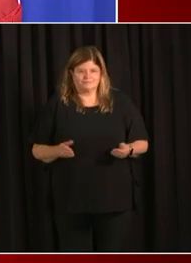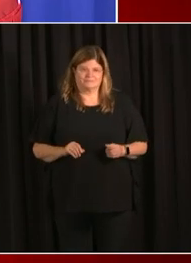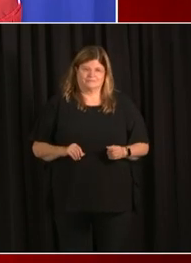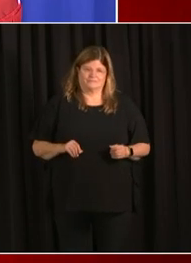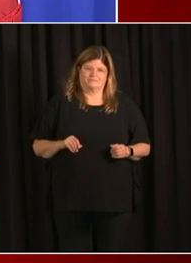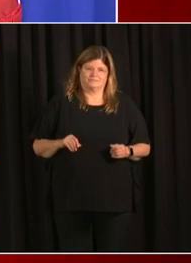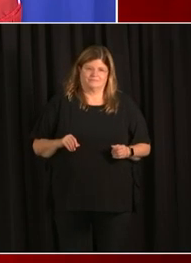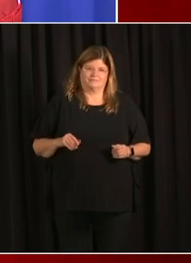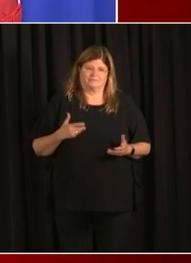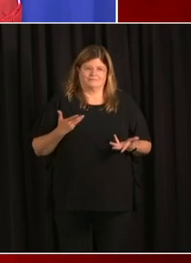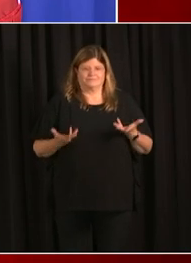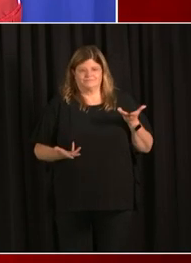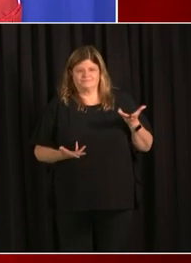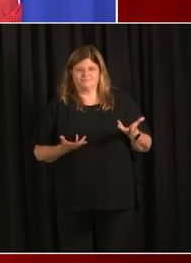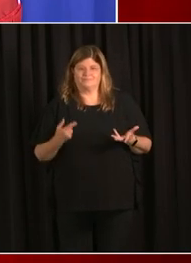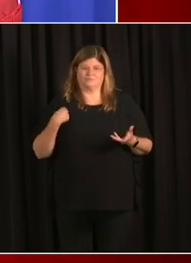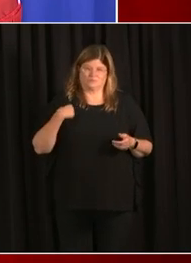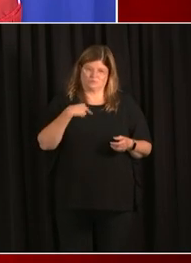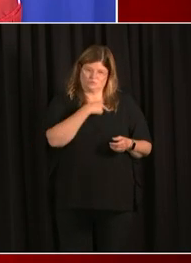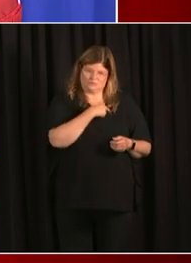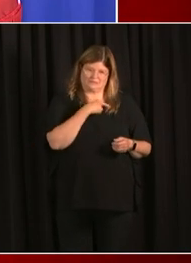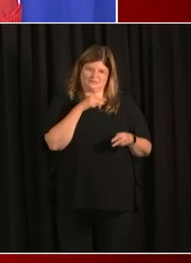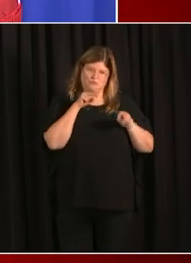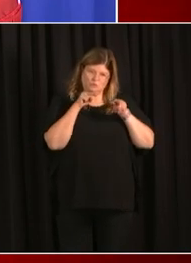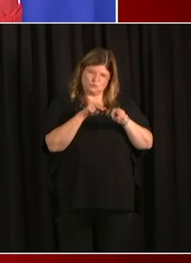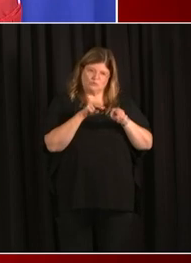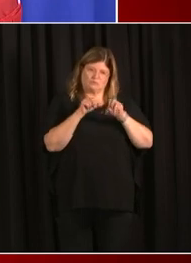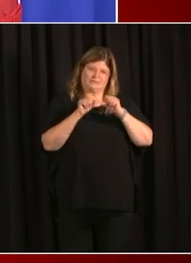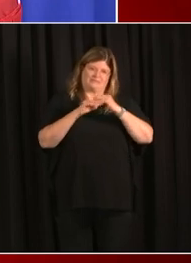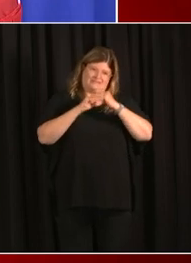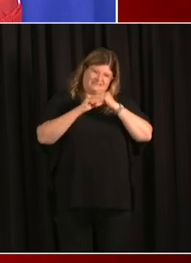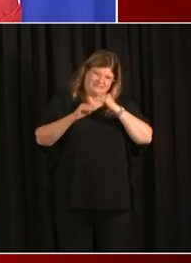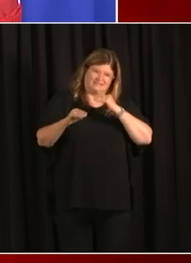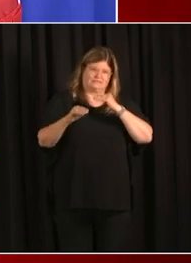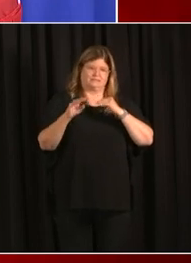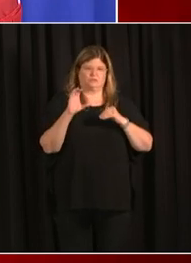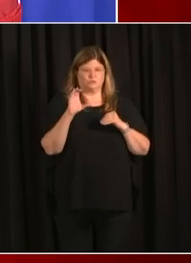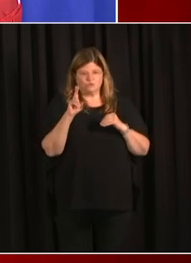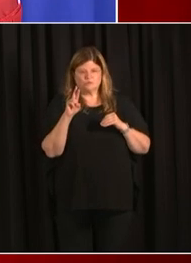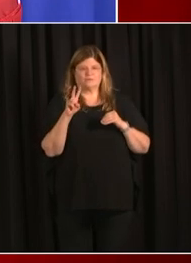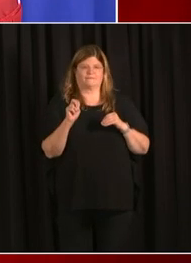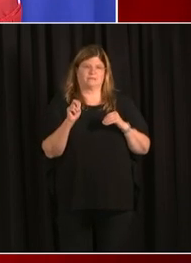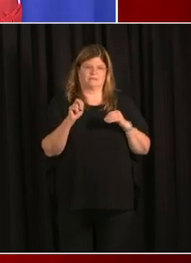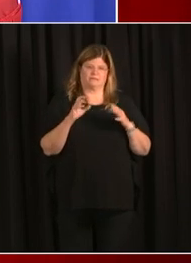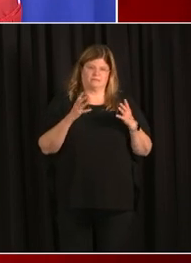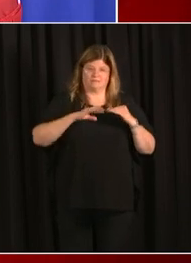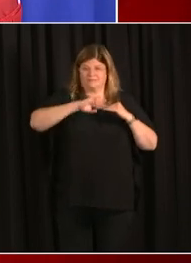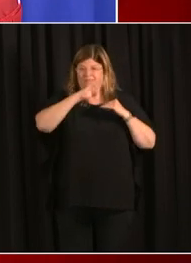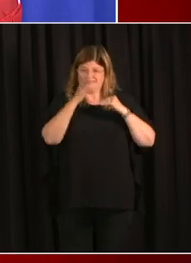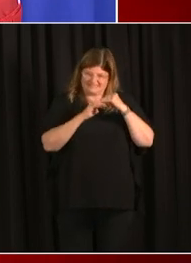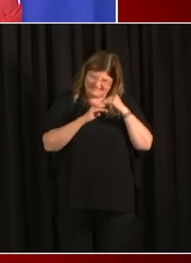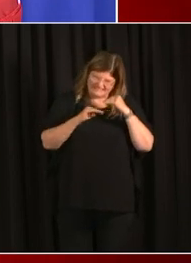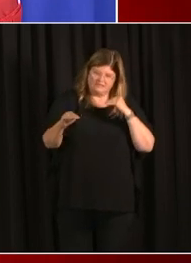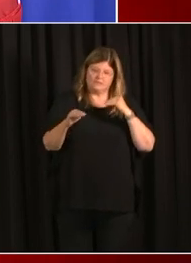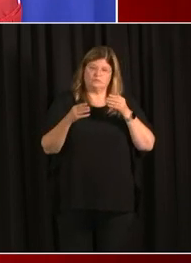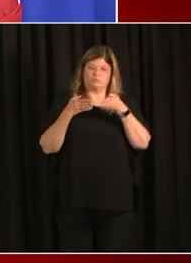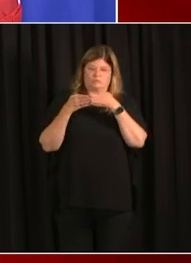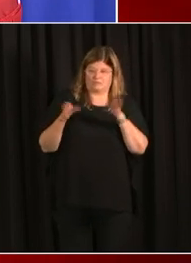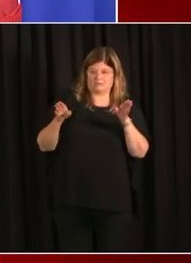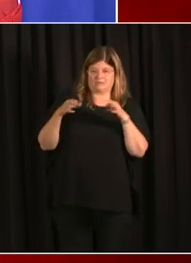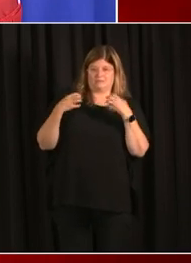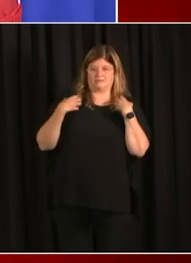we look at the ability to flatten the curve so our public health system would be able to accommodate